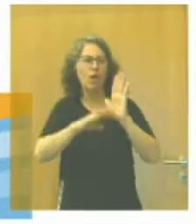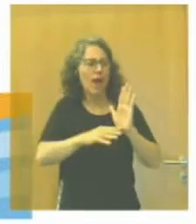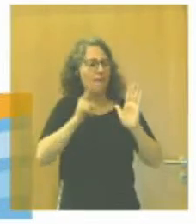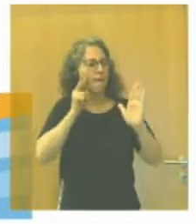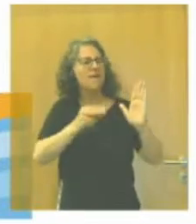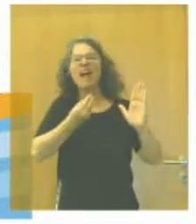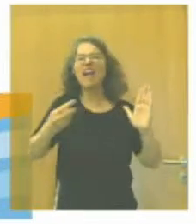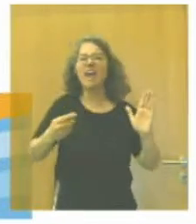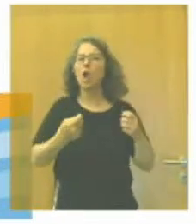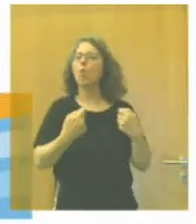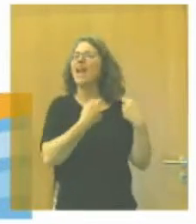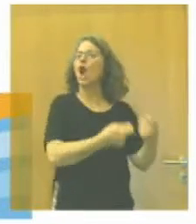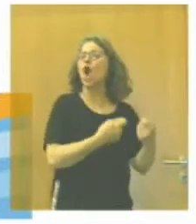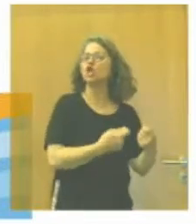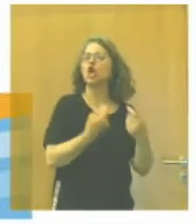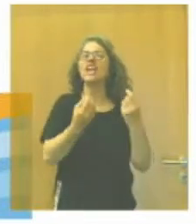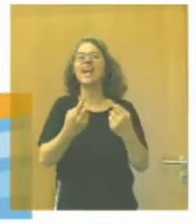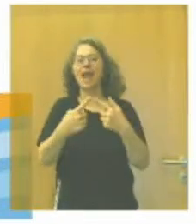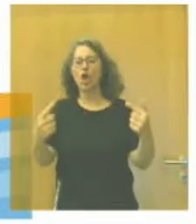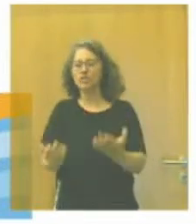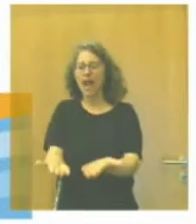we do this? So it has become a very